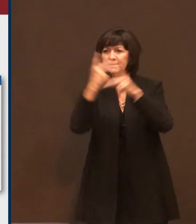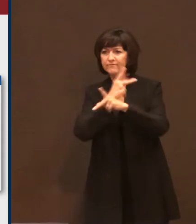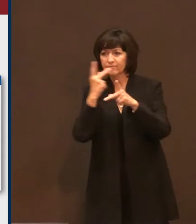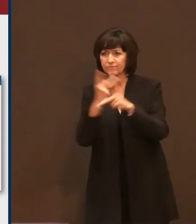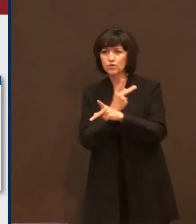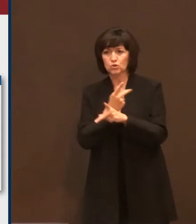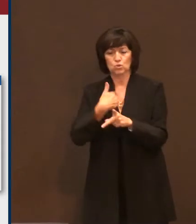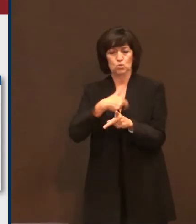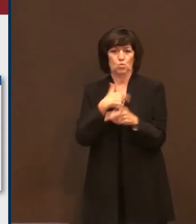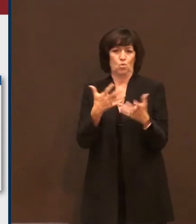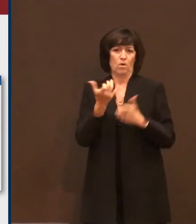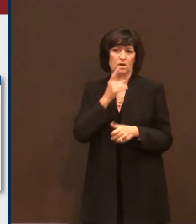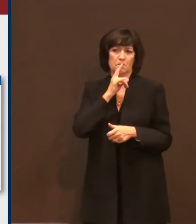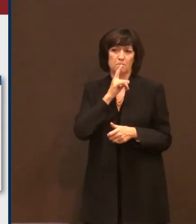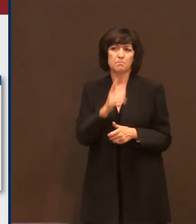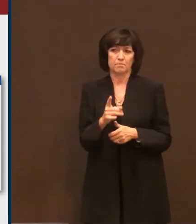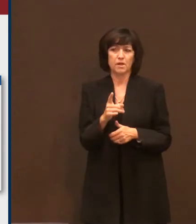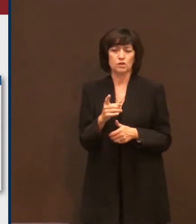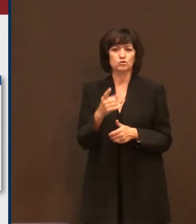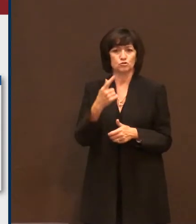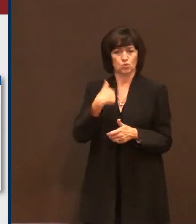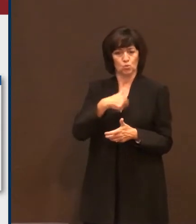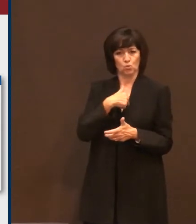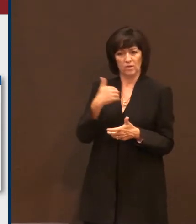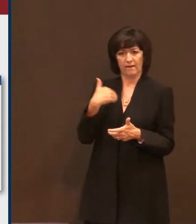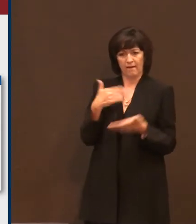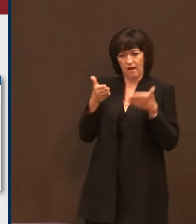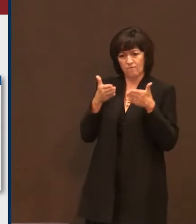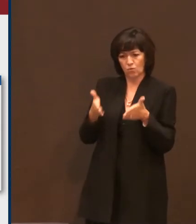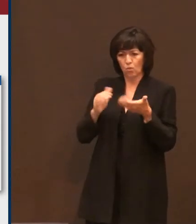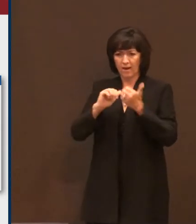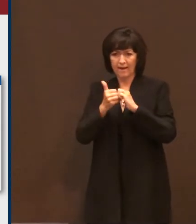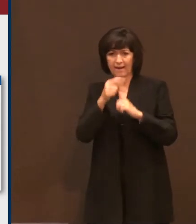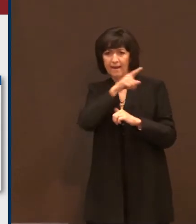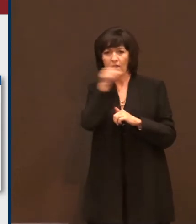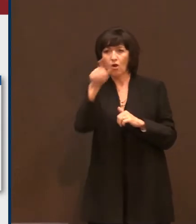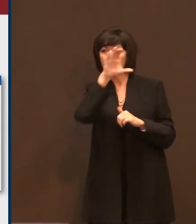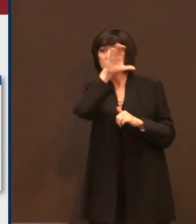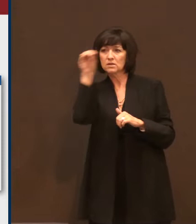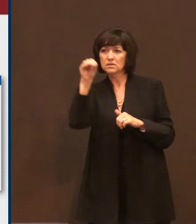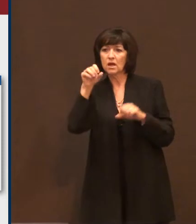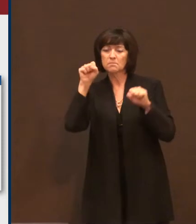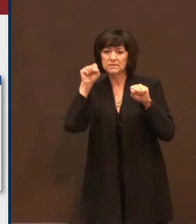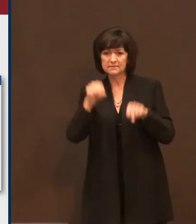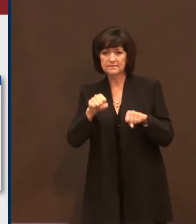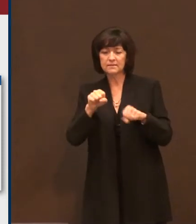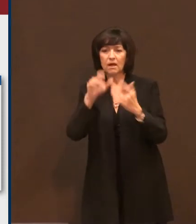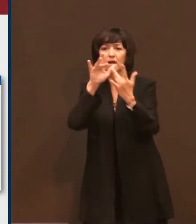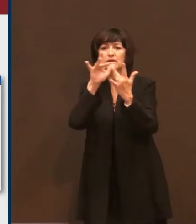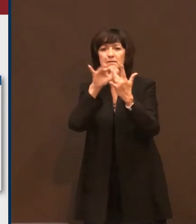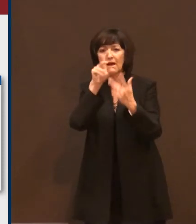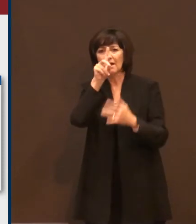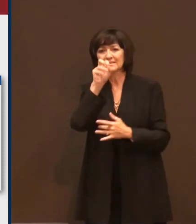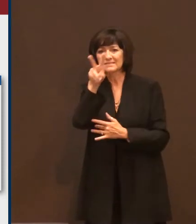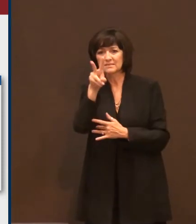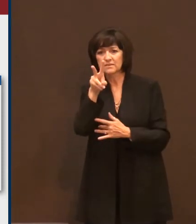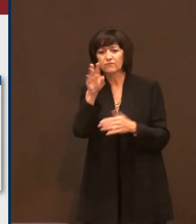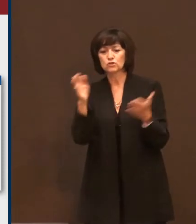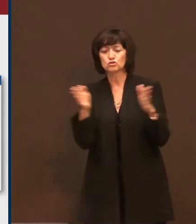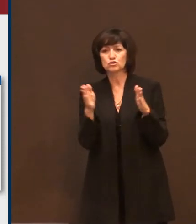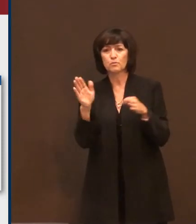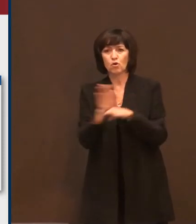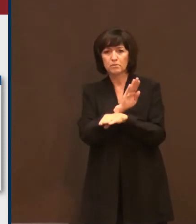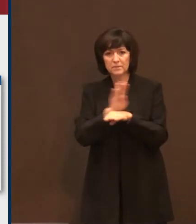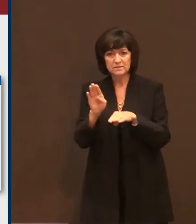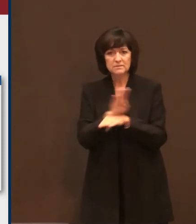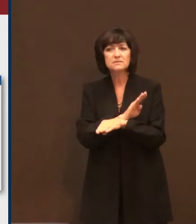want to make sure that we have a conduit so employers could get to the Division of Small Business, DEMA, Public Health to make sure